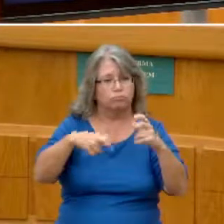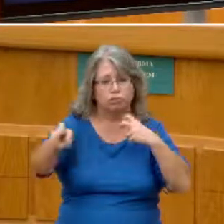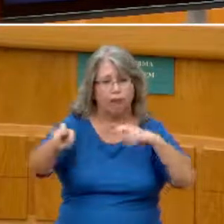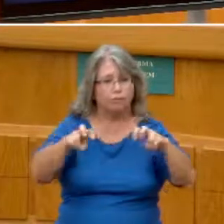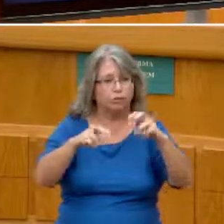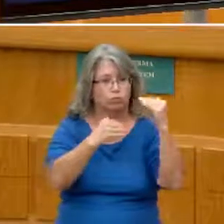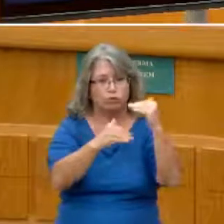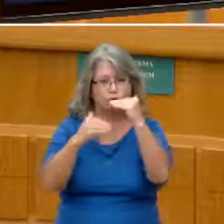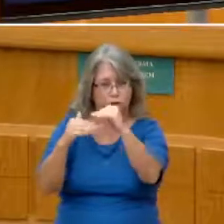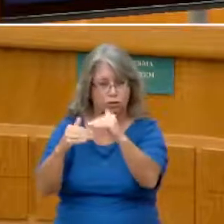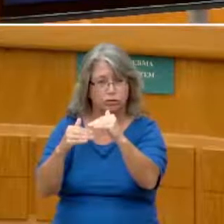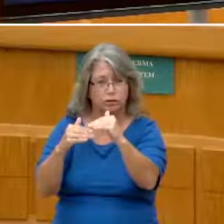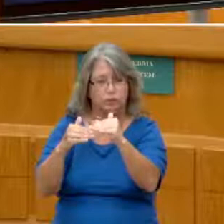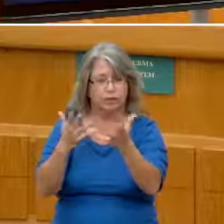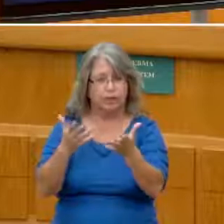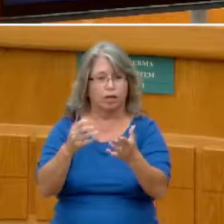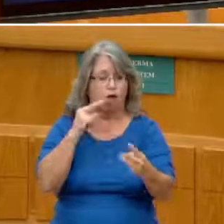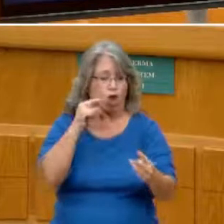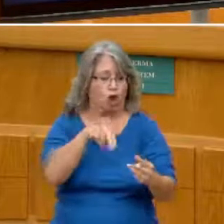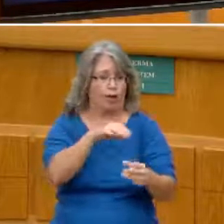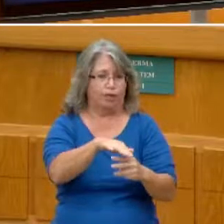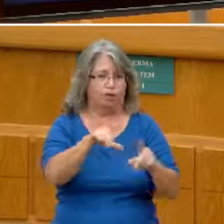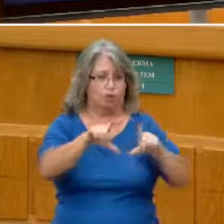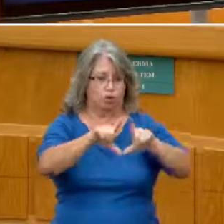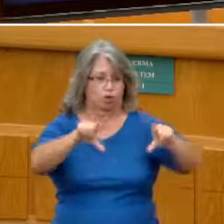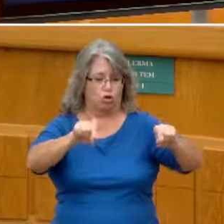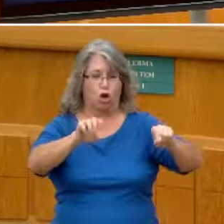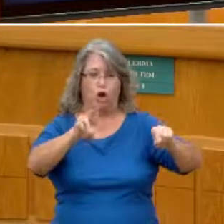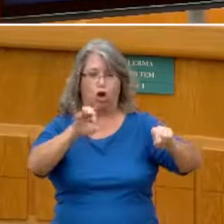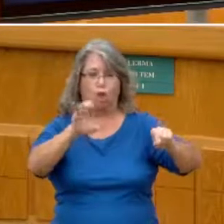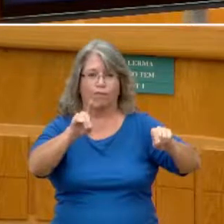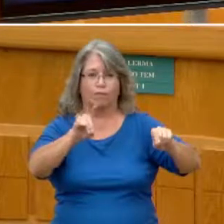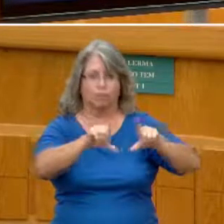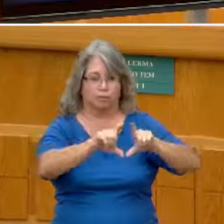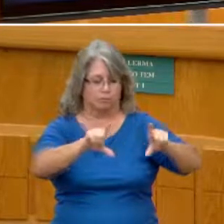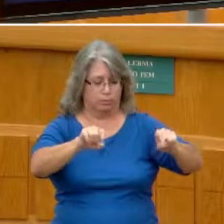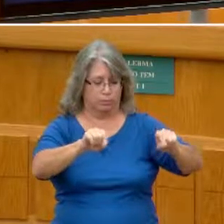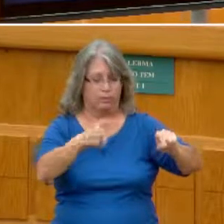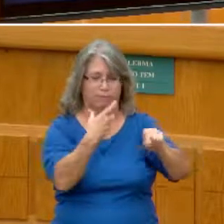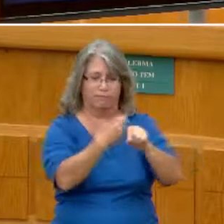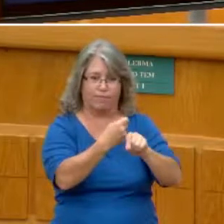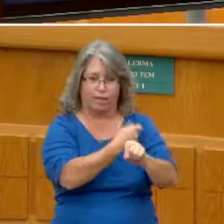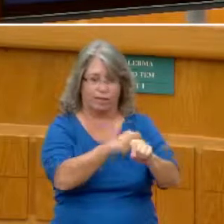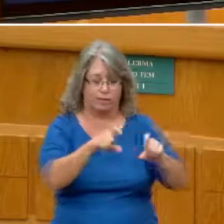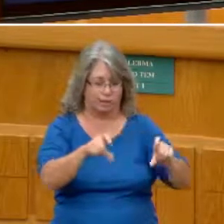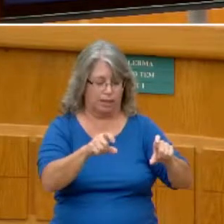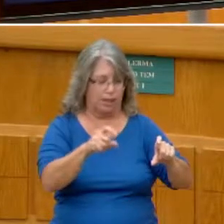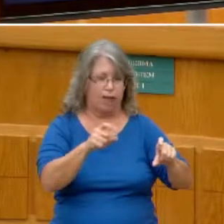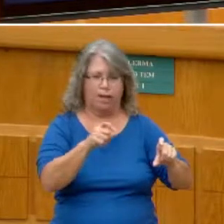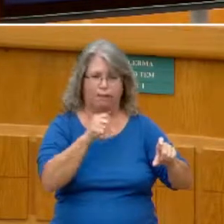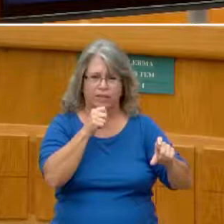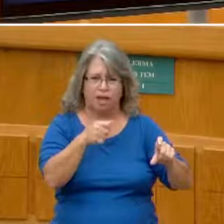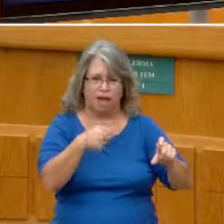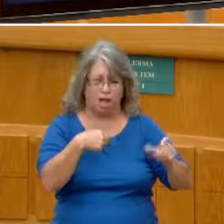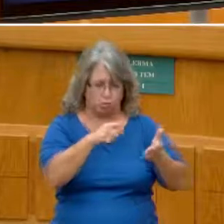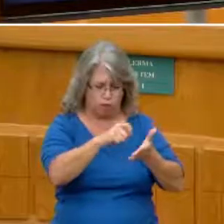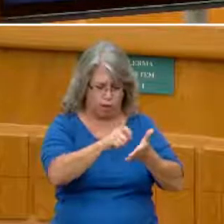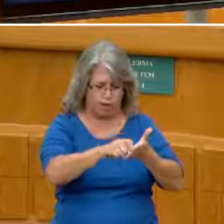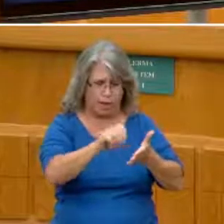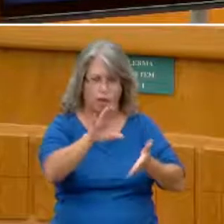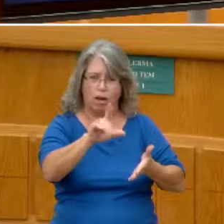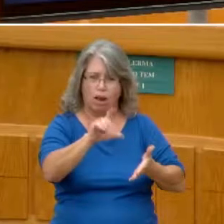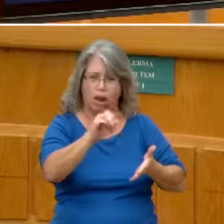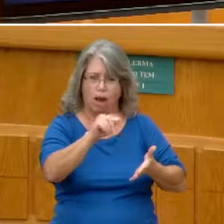at your COVID-19 vaccination card. If it doesn't have your lot numbers there, please make sure to either visit our